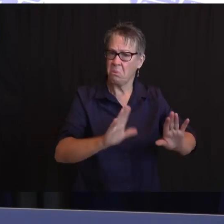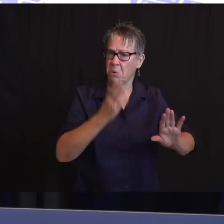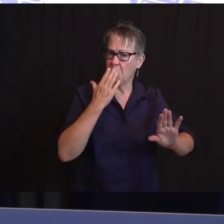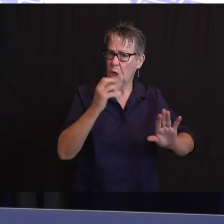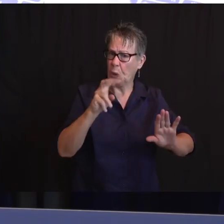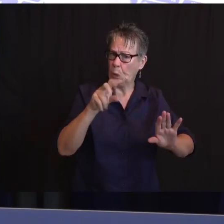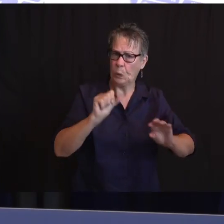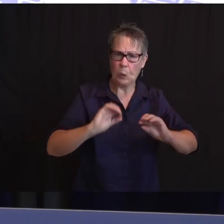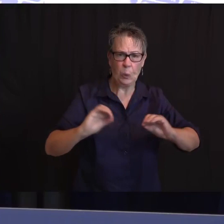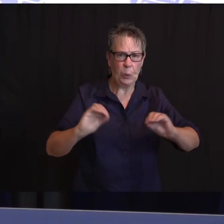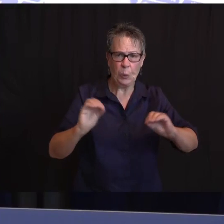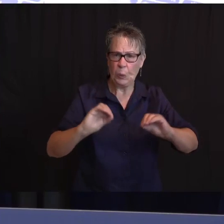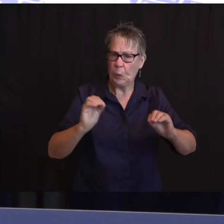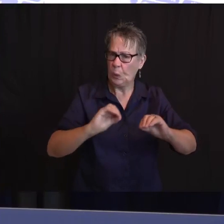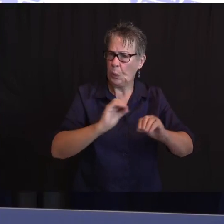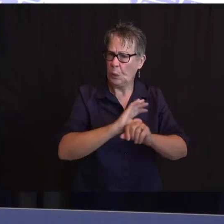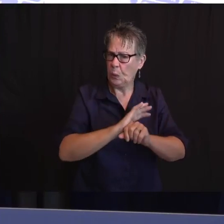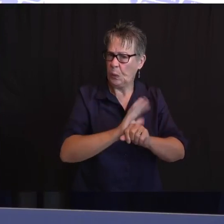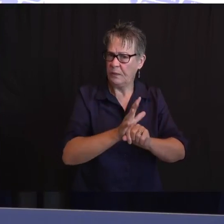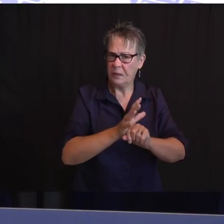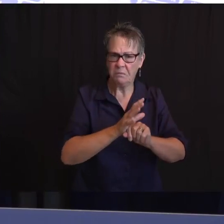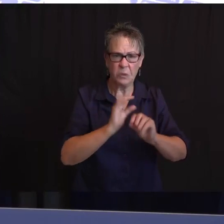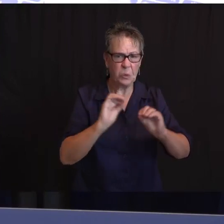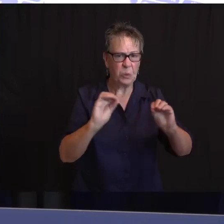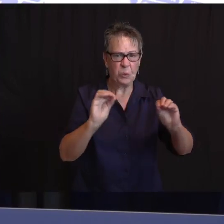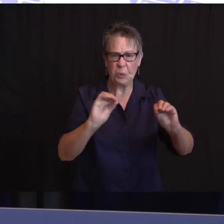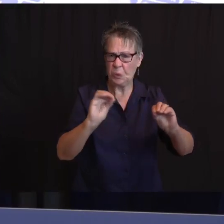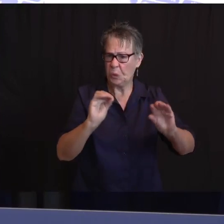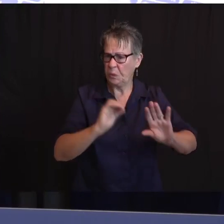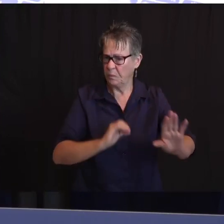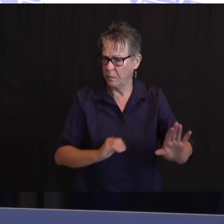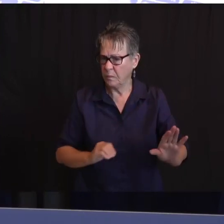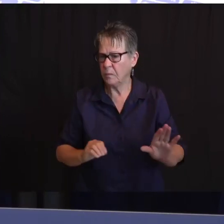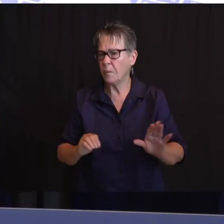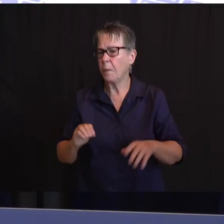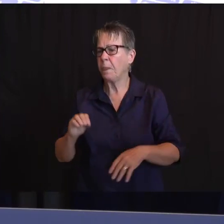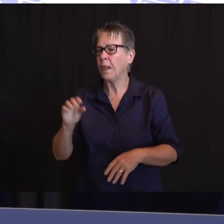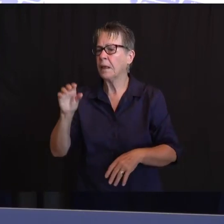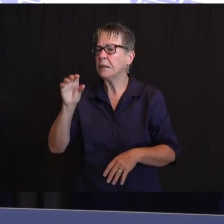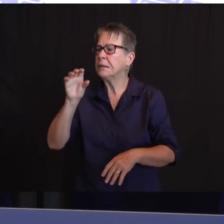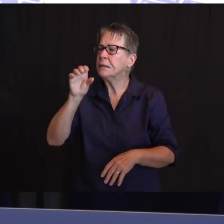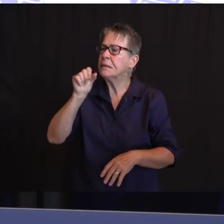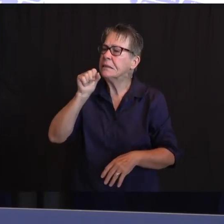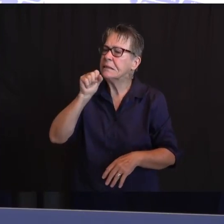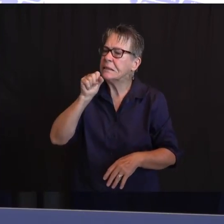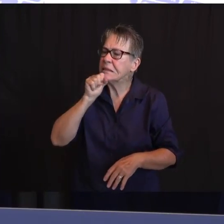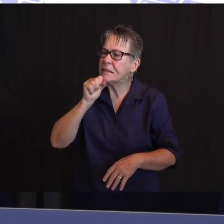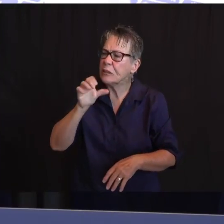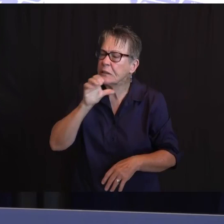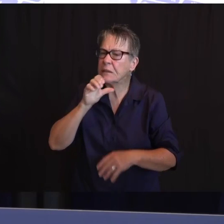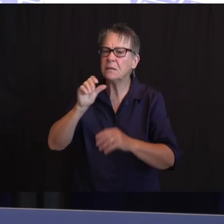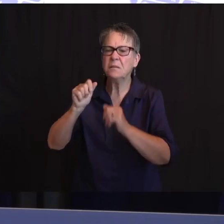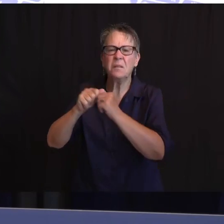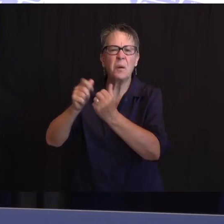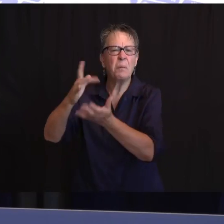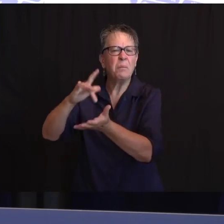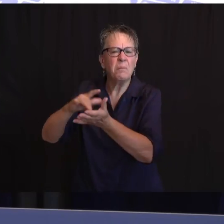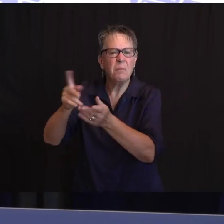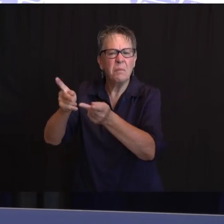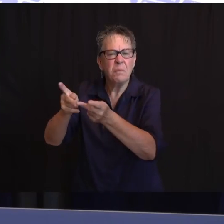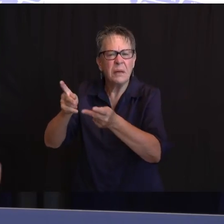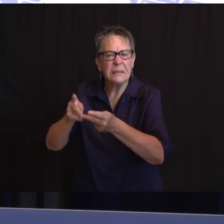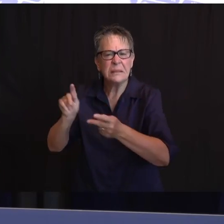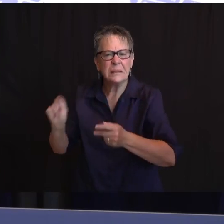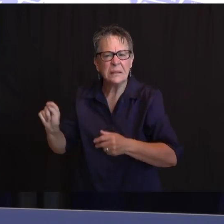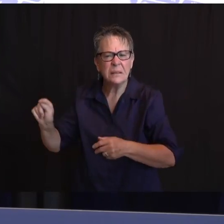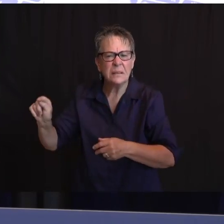and our urban centers under Optum kicked off yesterday, and we will be testing in Trenton, Camden, Atlantic City,